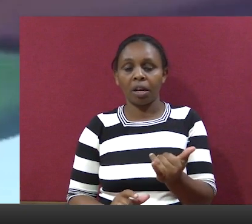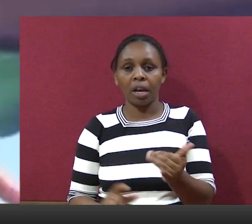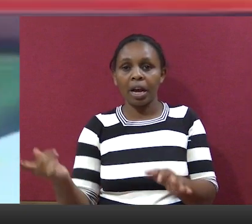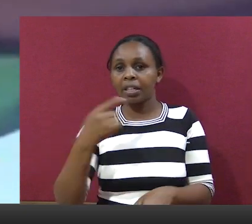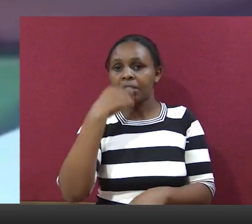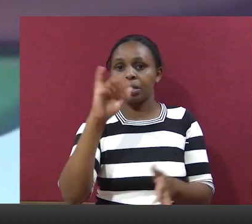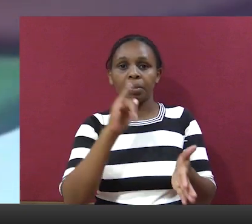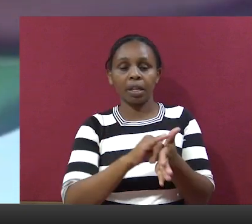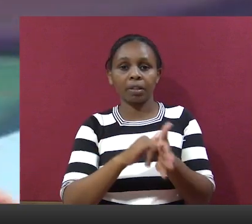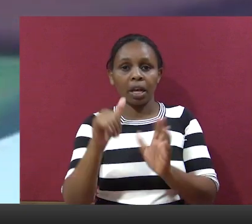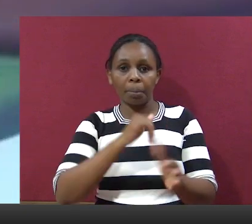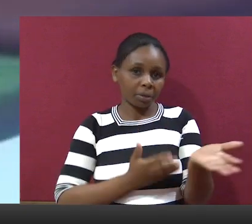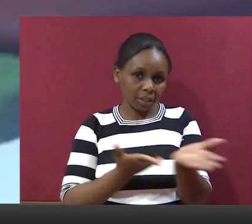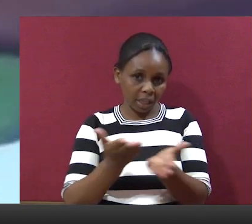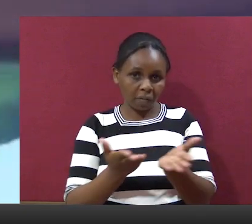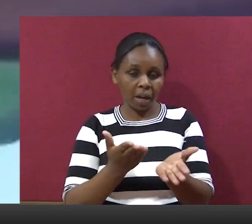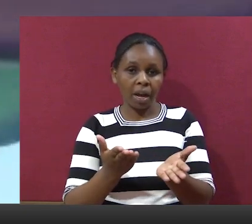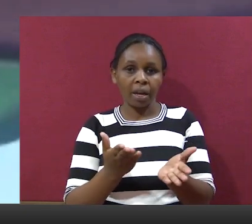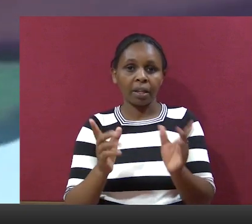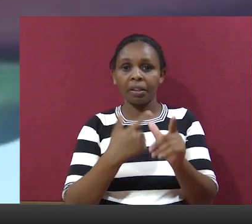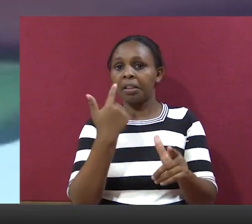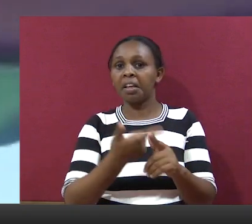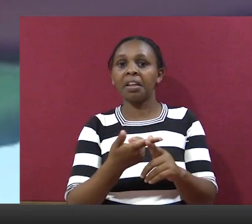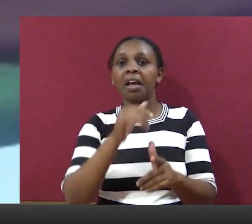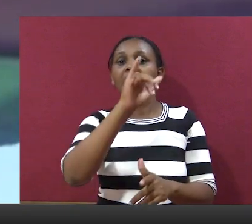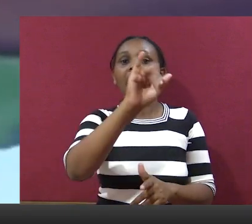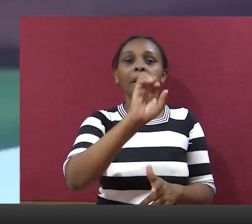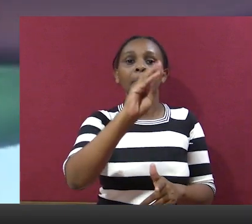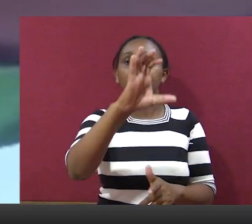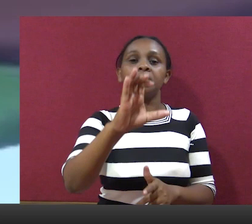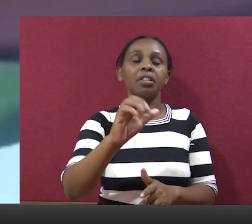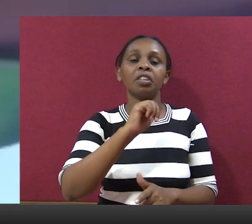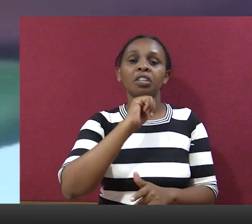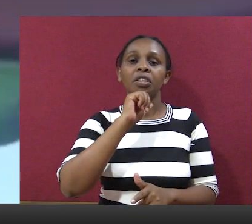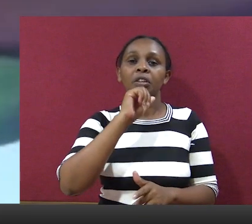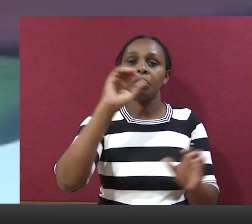Akasema mambo ya server, akaambiwa server hata IBC commissioners hawako.